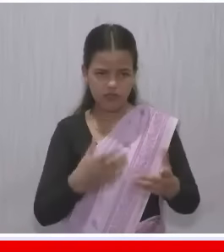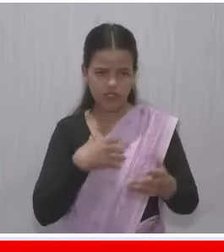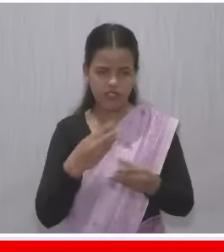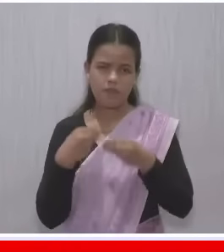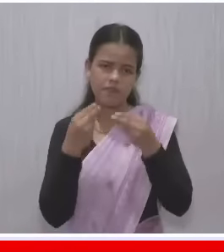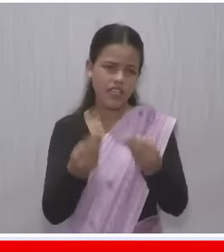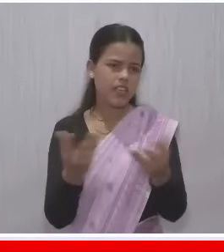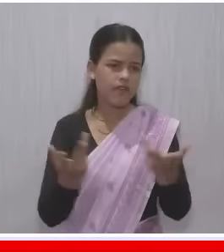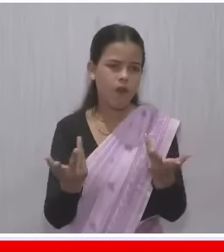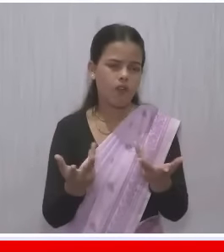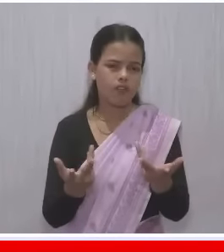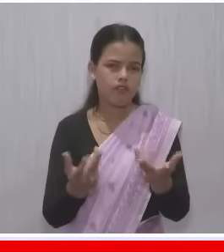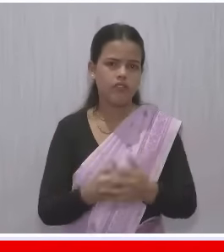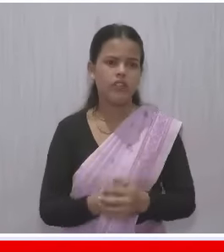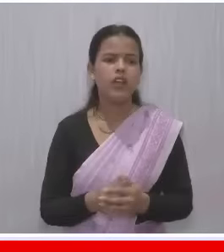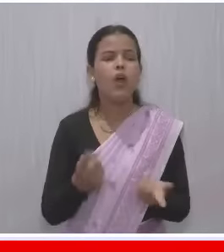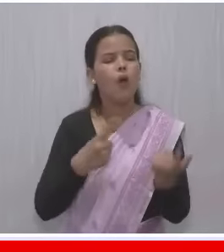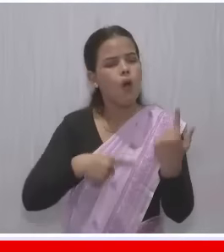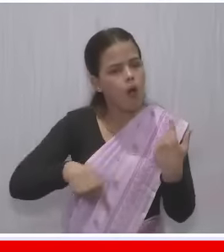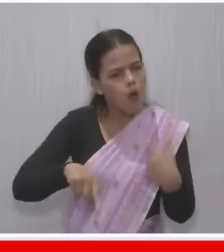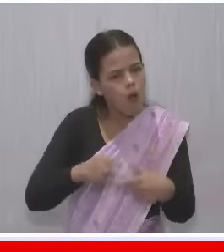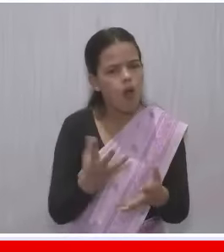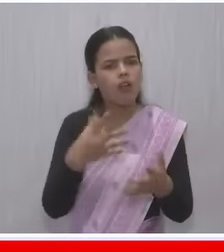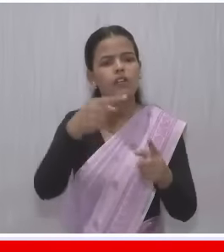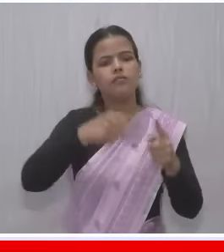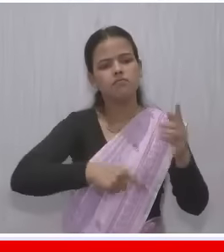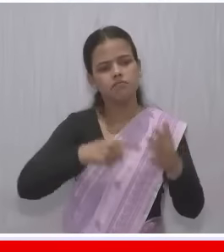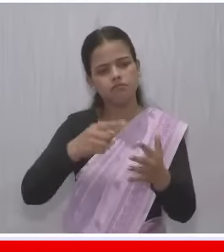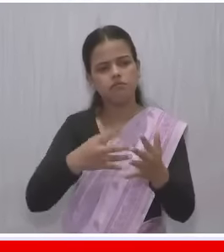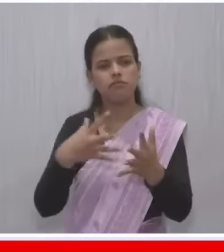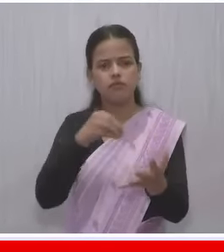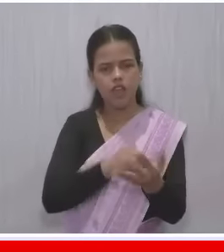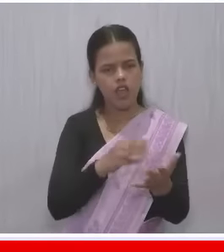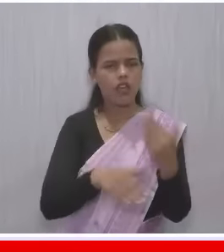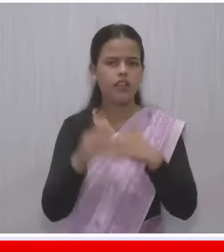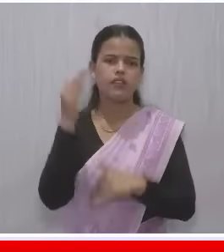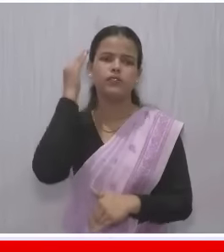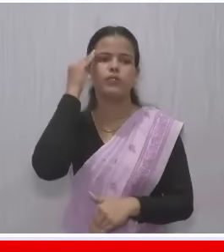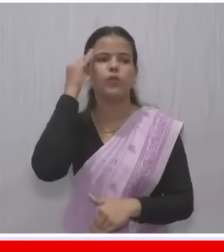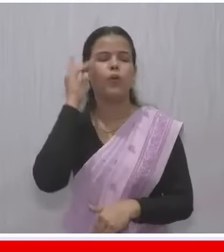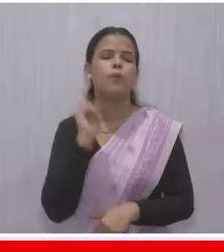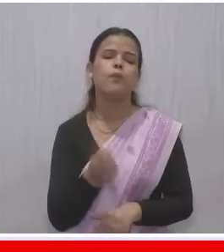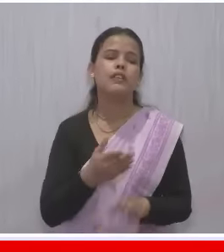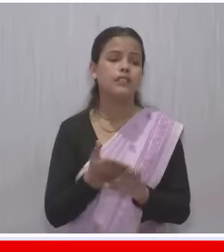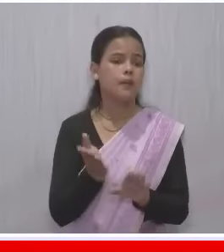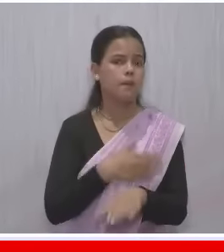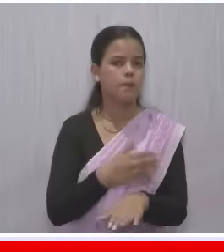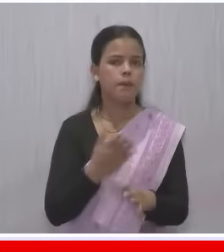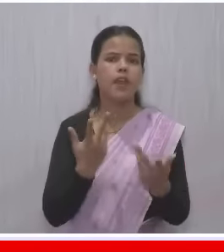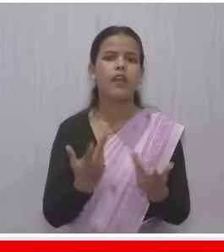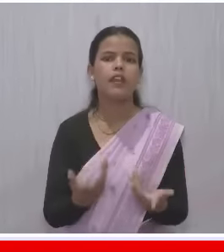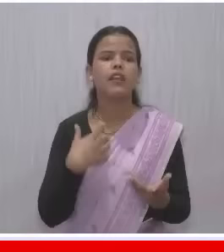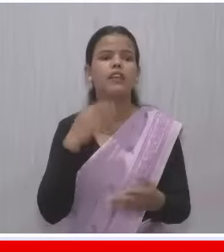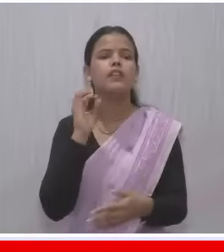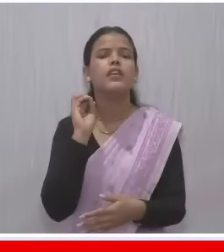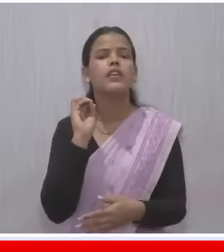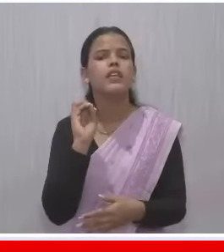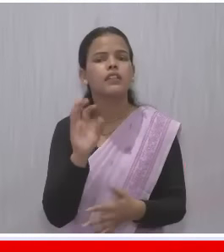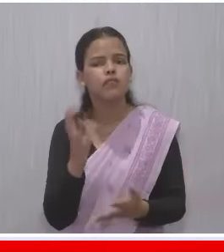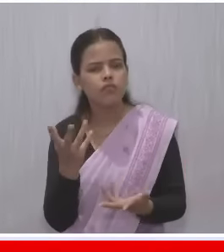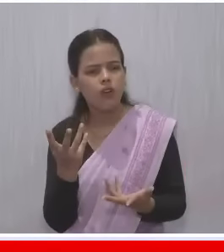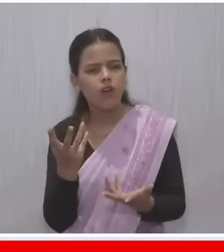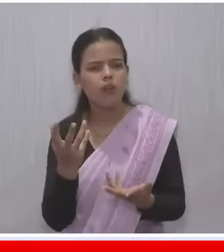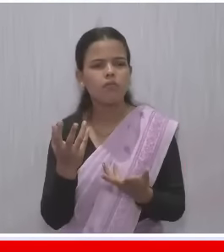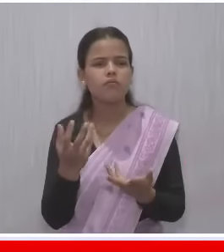income. All these things should be known to him or her in order to decide or make an informed career